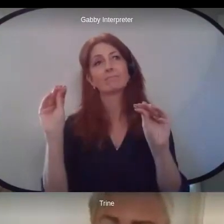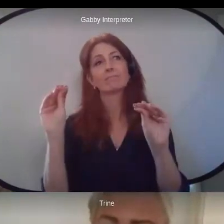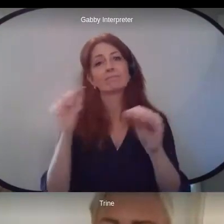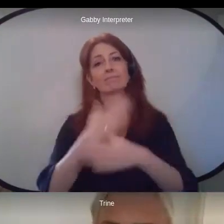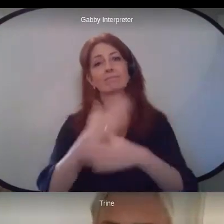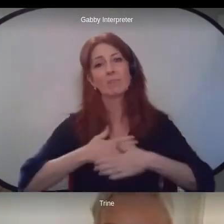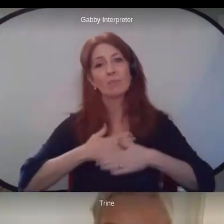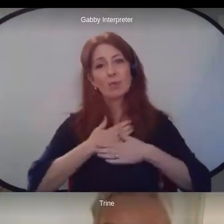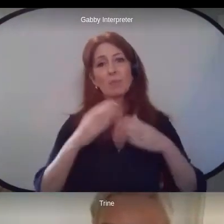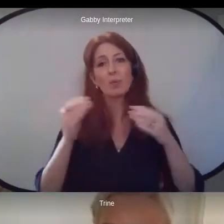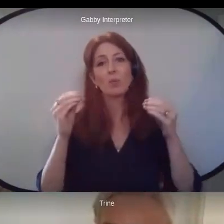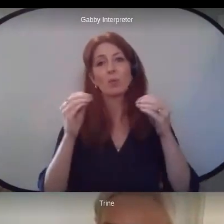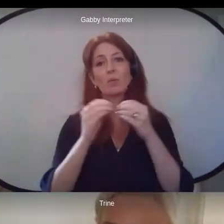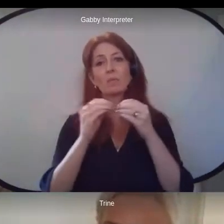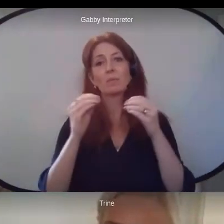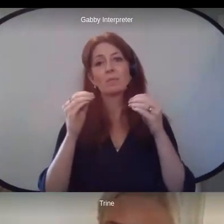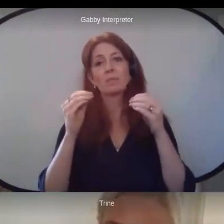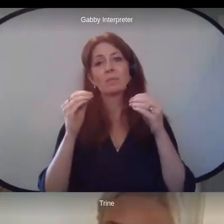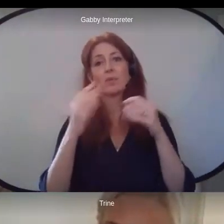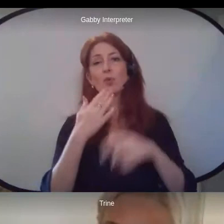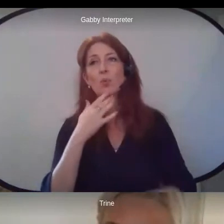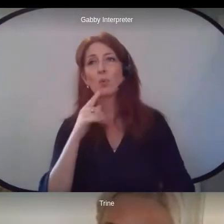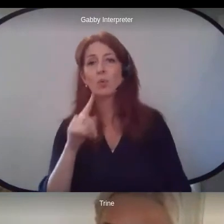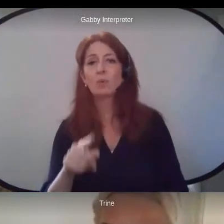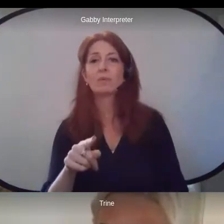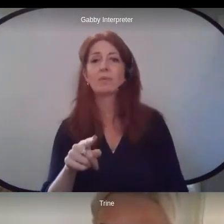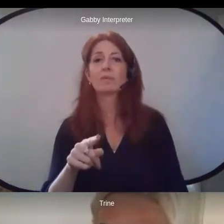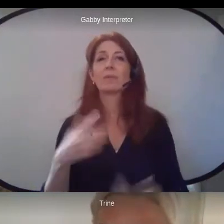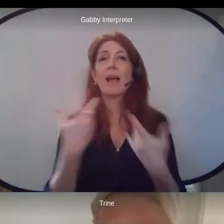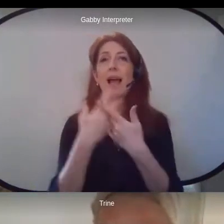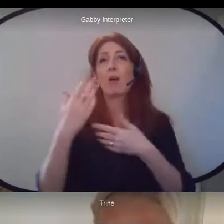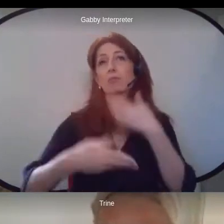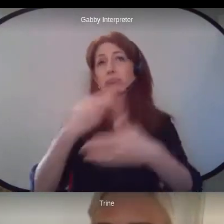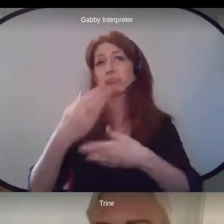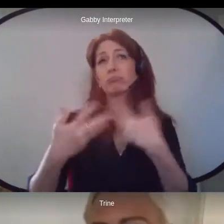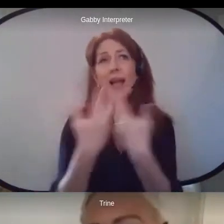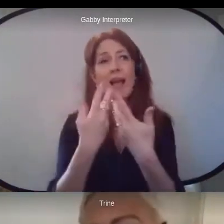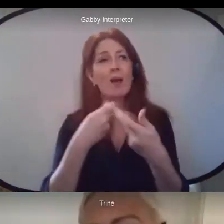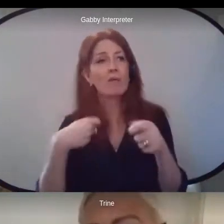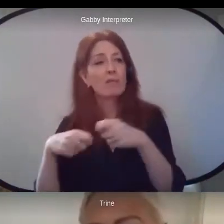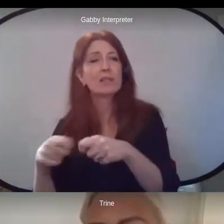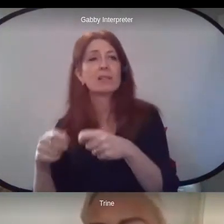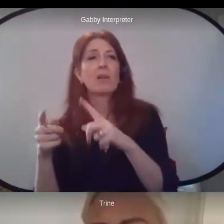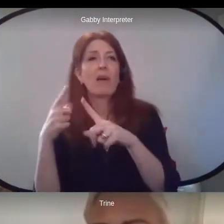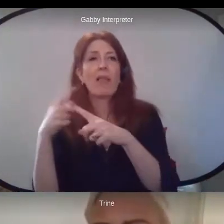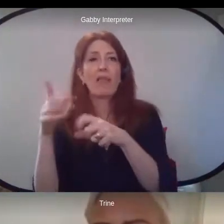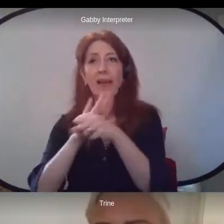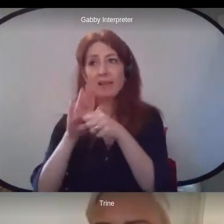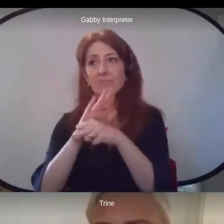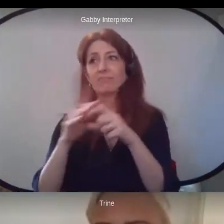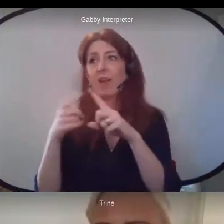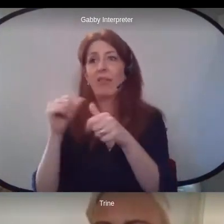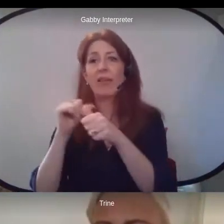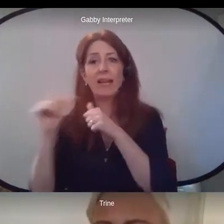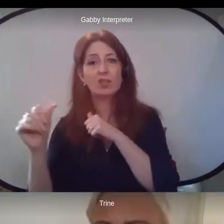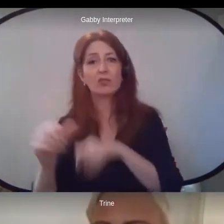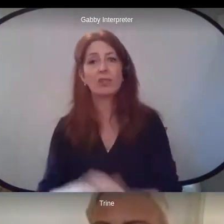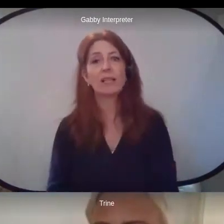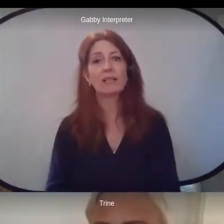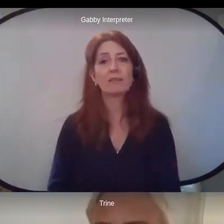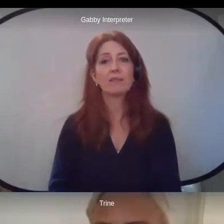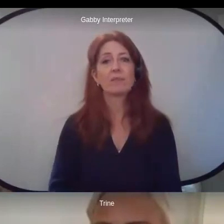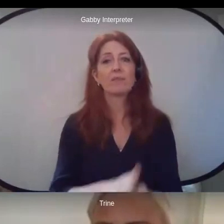with how it started and where he's now going, and I suppose that versatility of going into other sectors and other industries. So yeah, it's around that